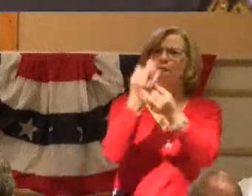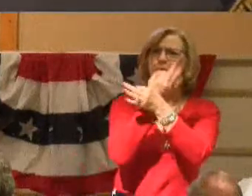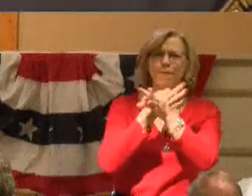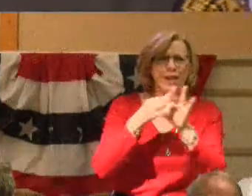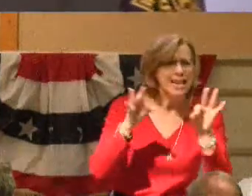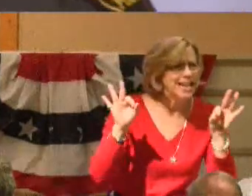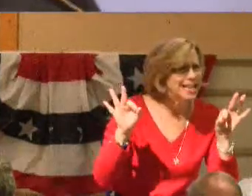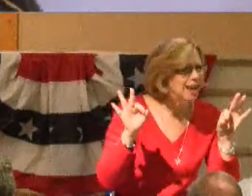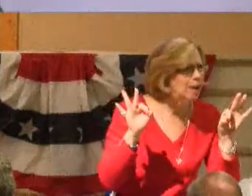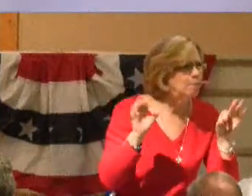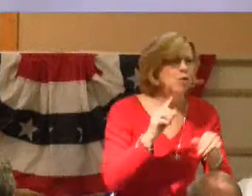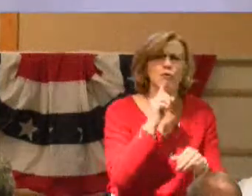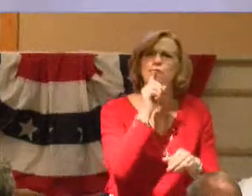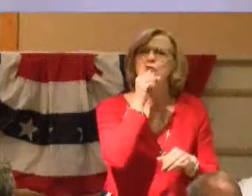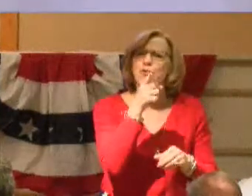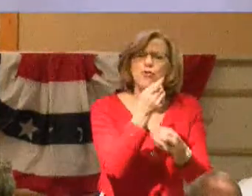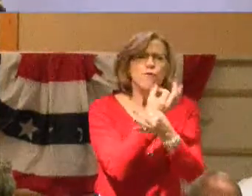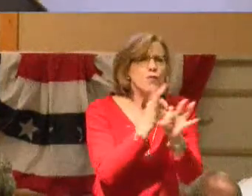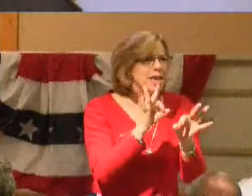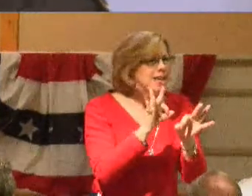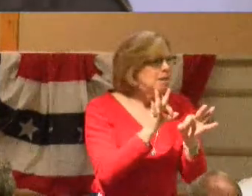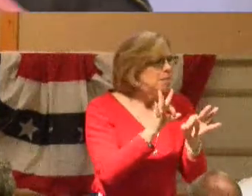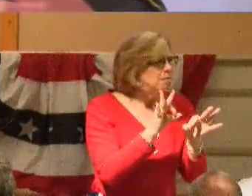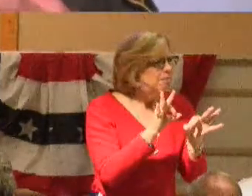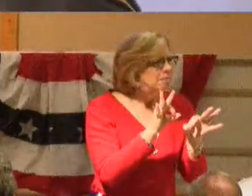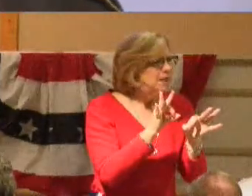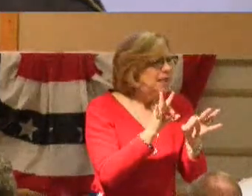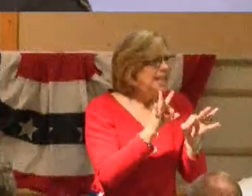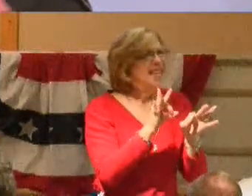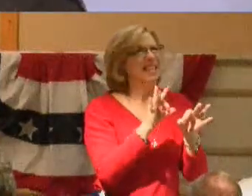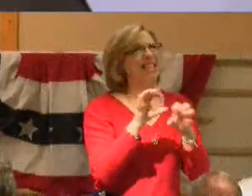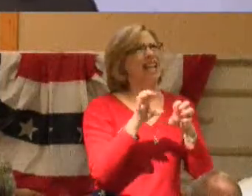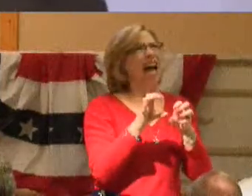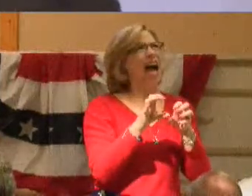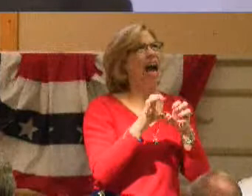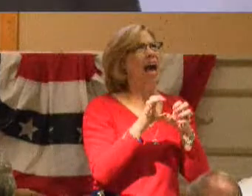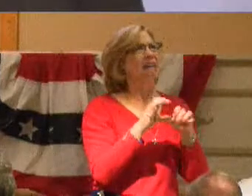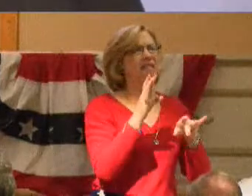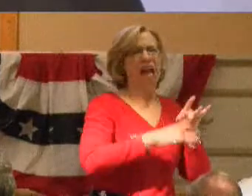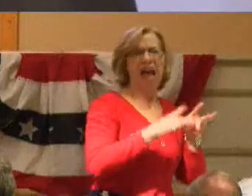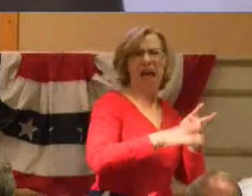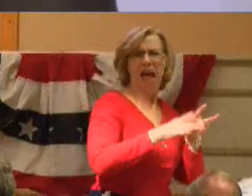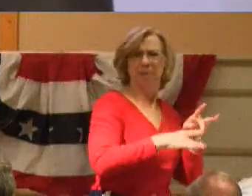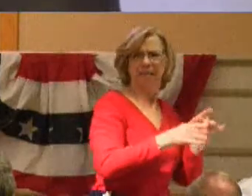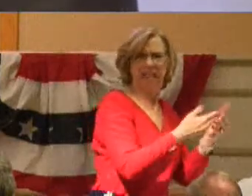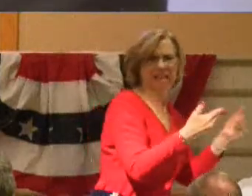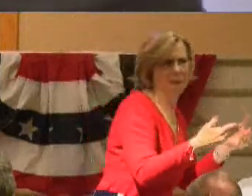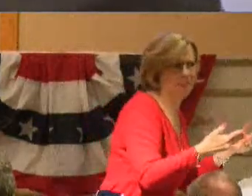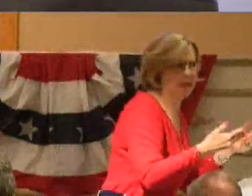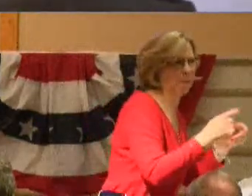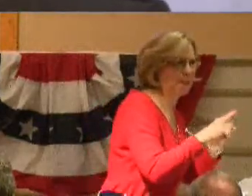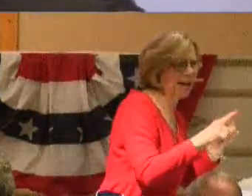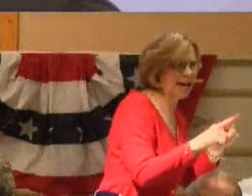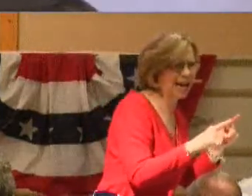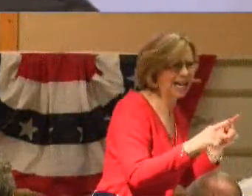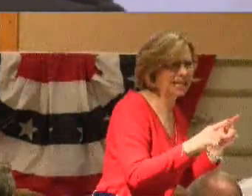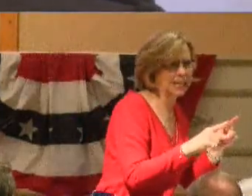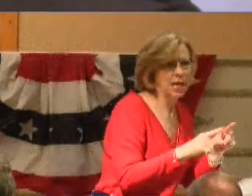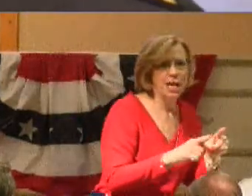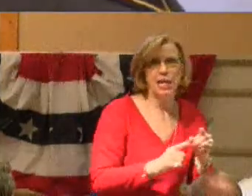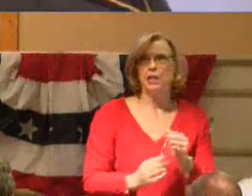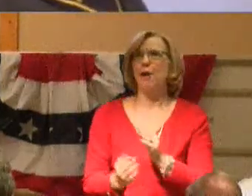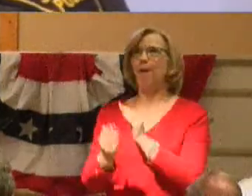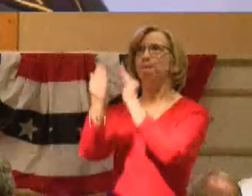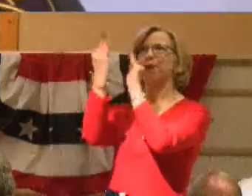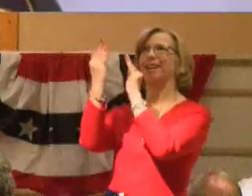know that true freedom is not so much the absence of something as well it is the